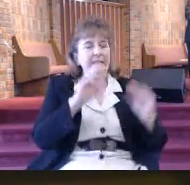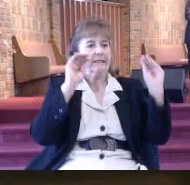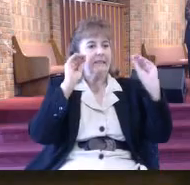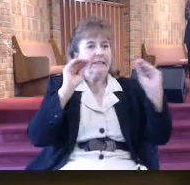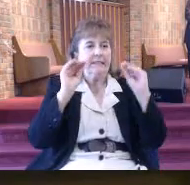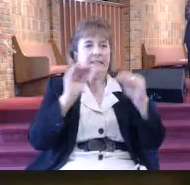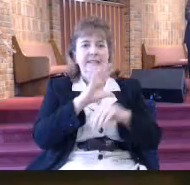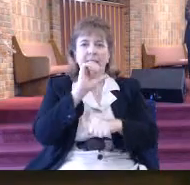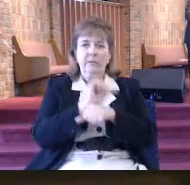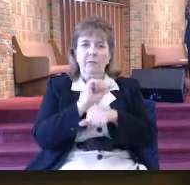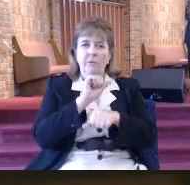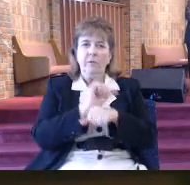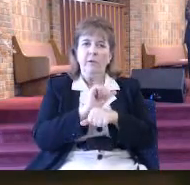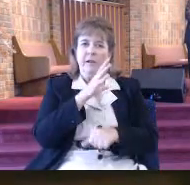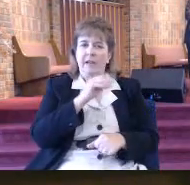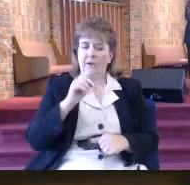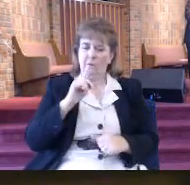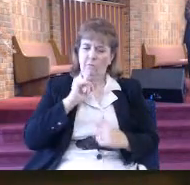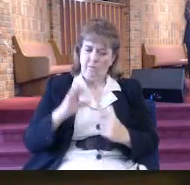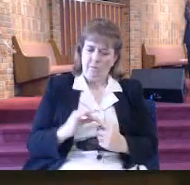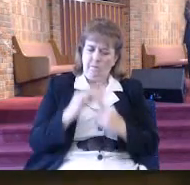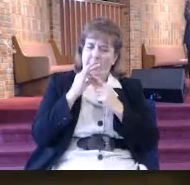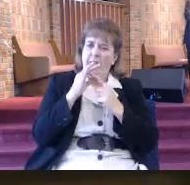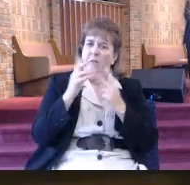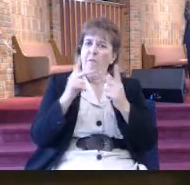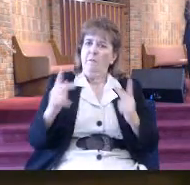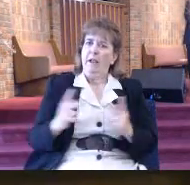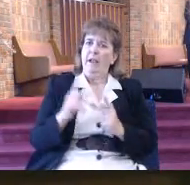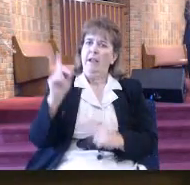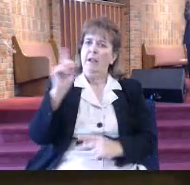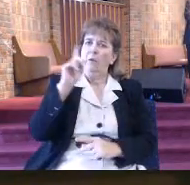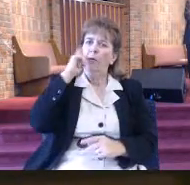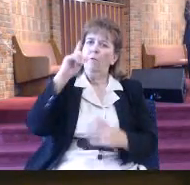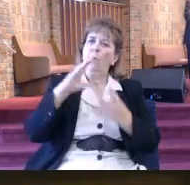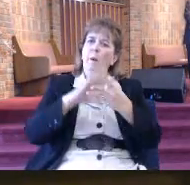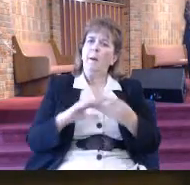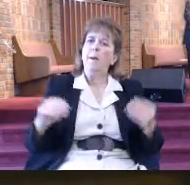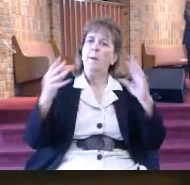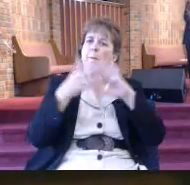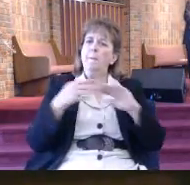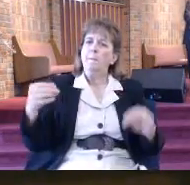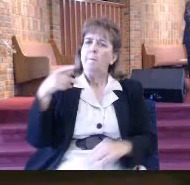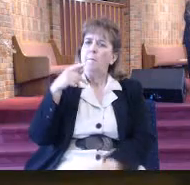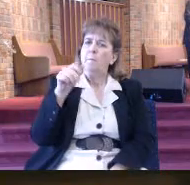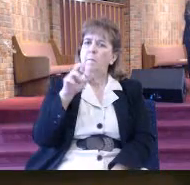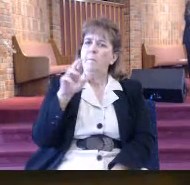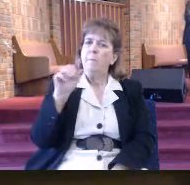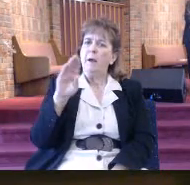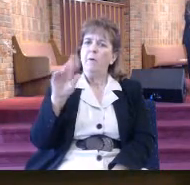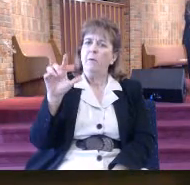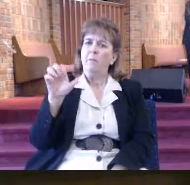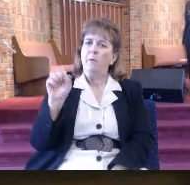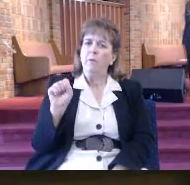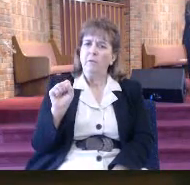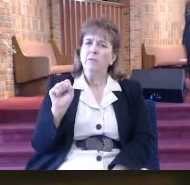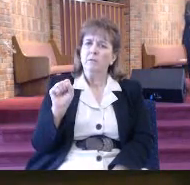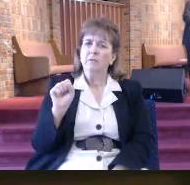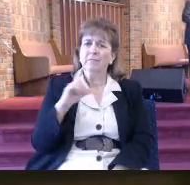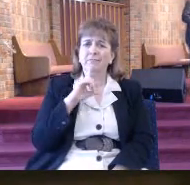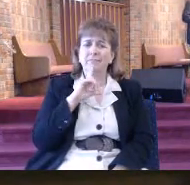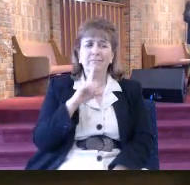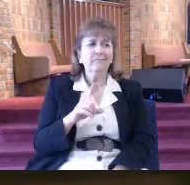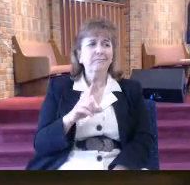that parables hold. They are endearing. They are rich illustrations of